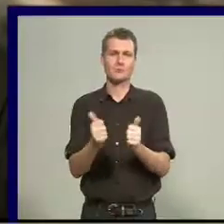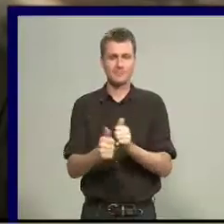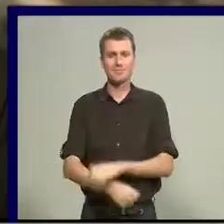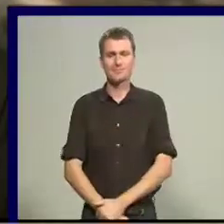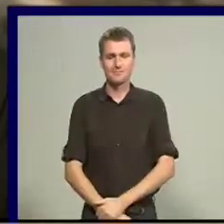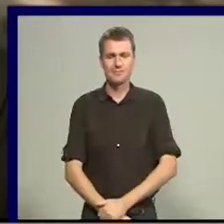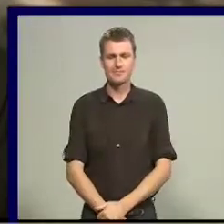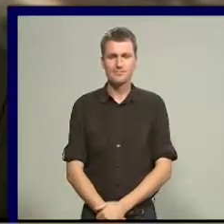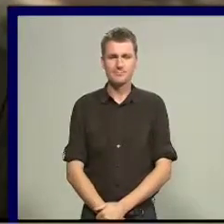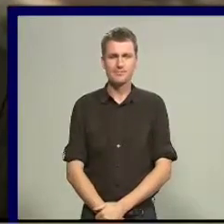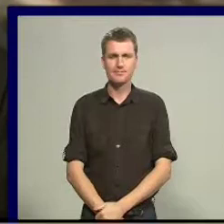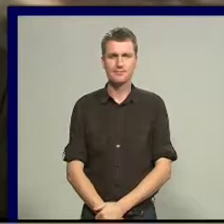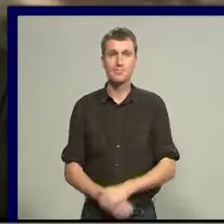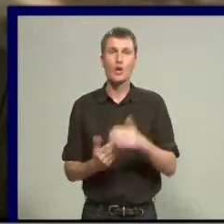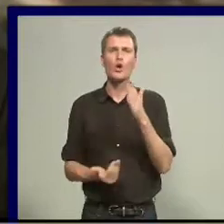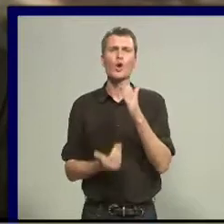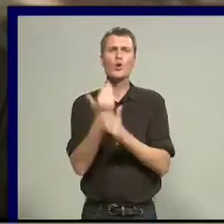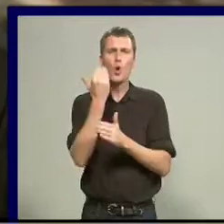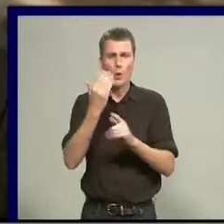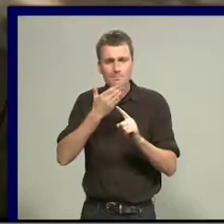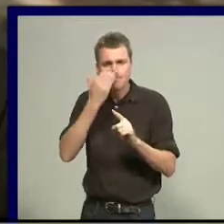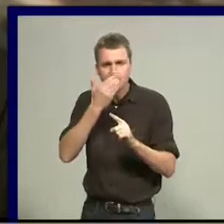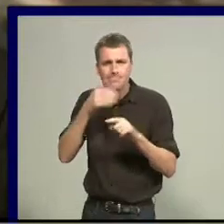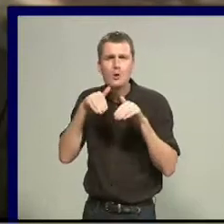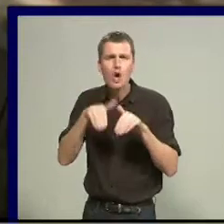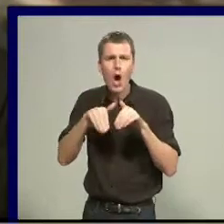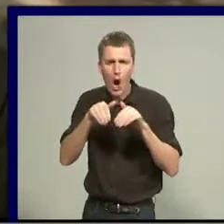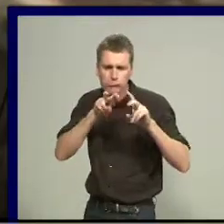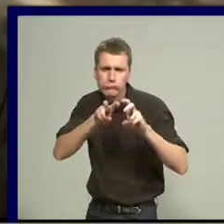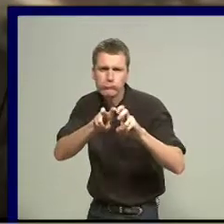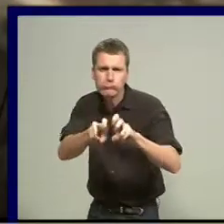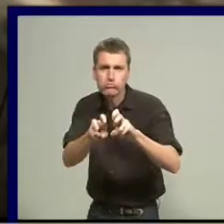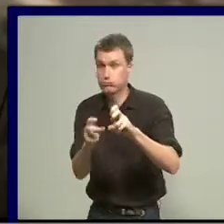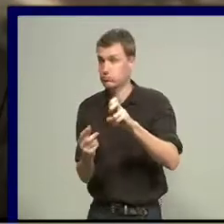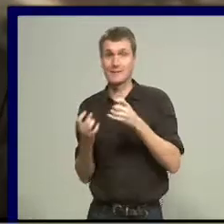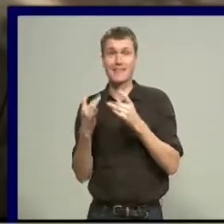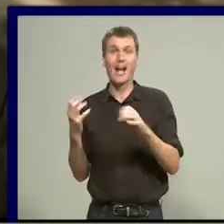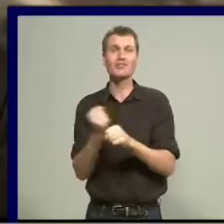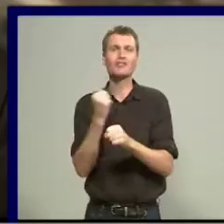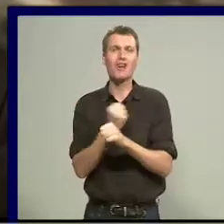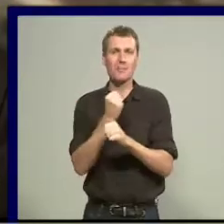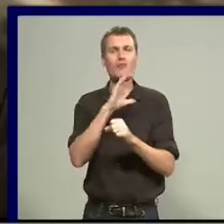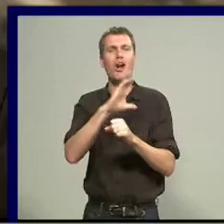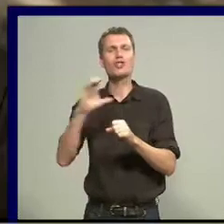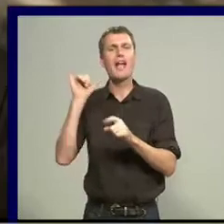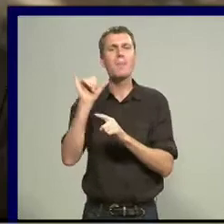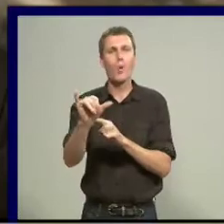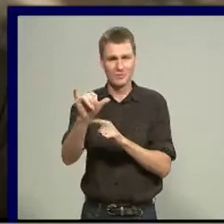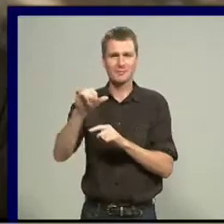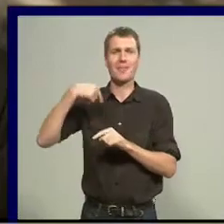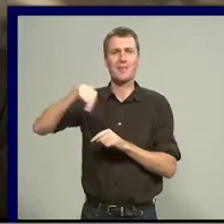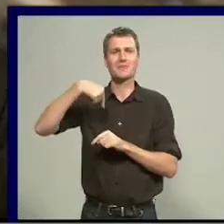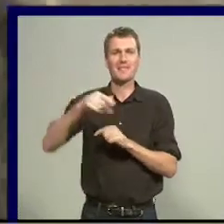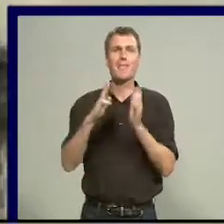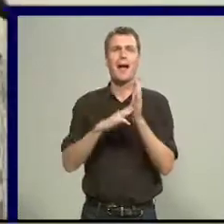A new biosecurity dog started on the job at Christchurch International Airport this week. Marcus Gibbs met her and her